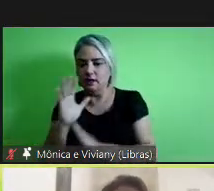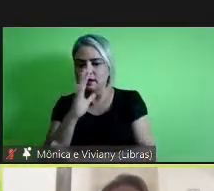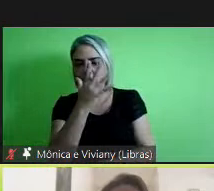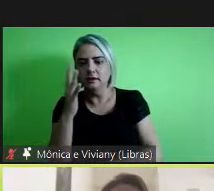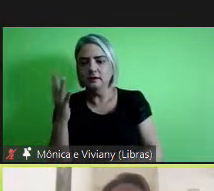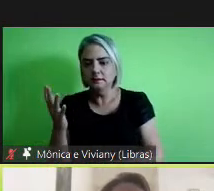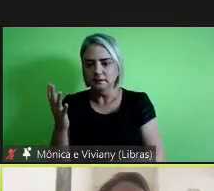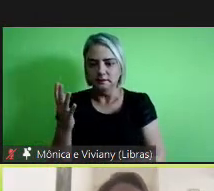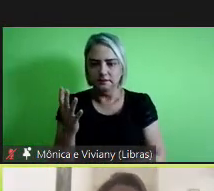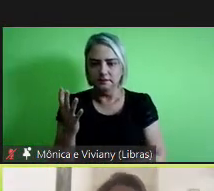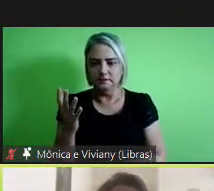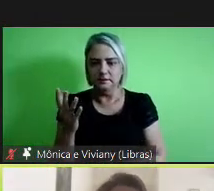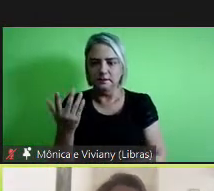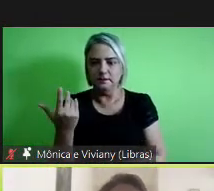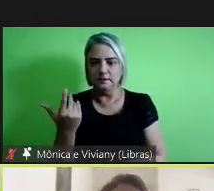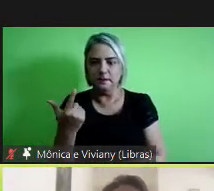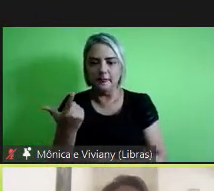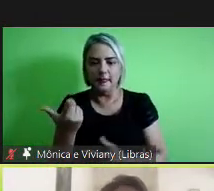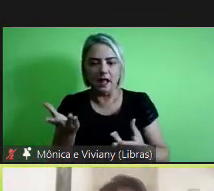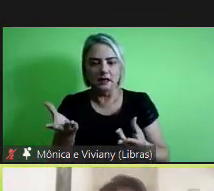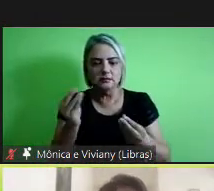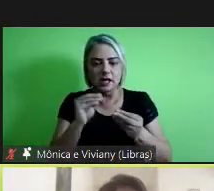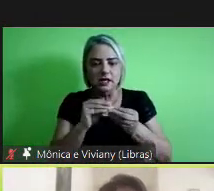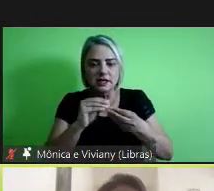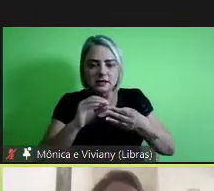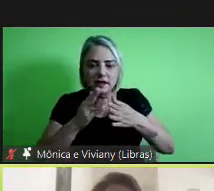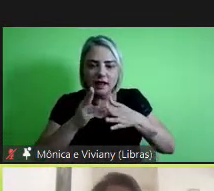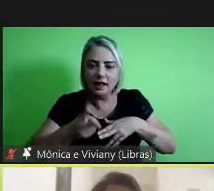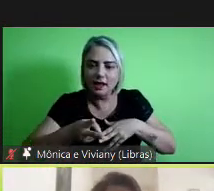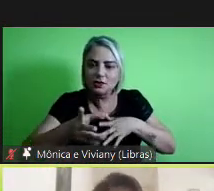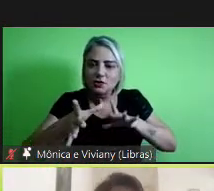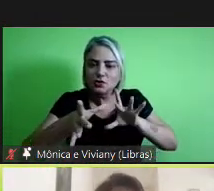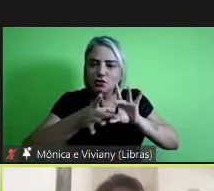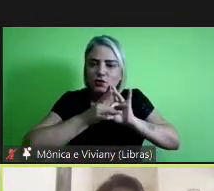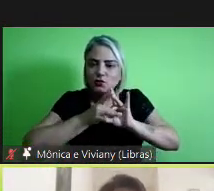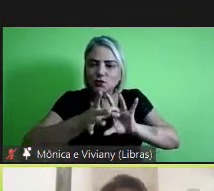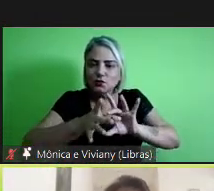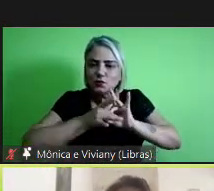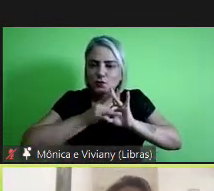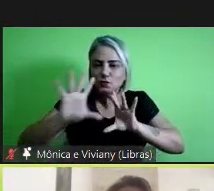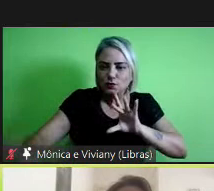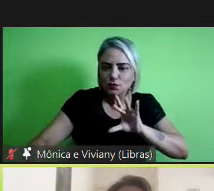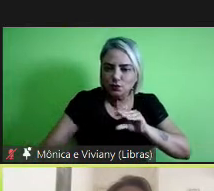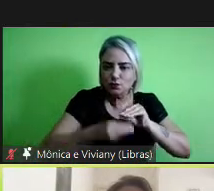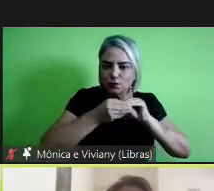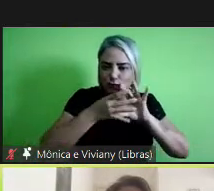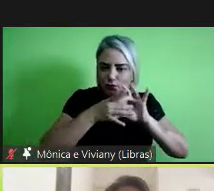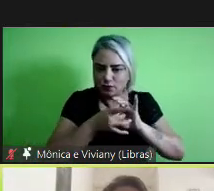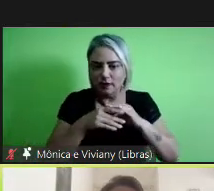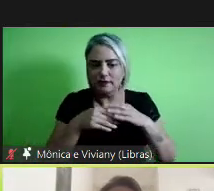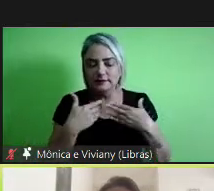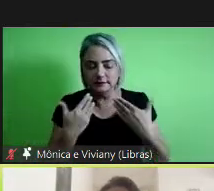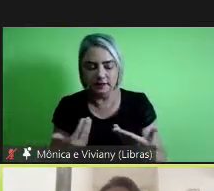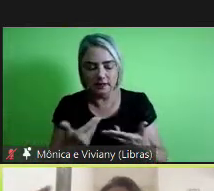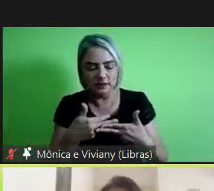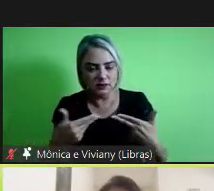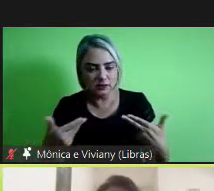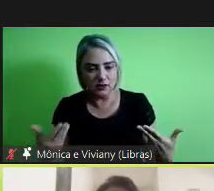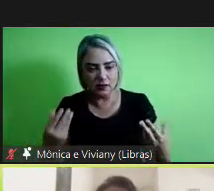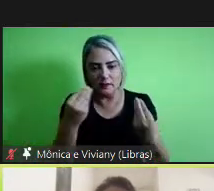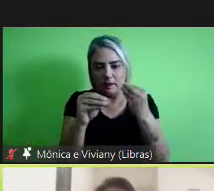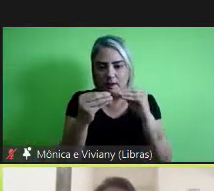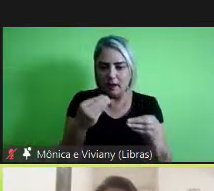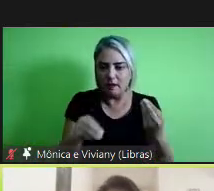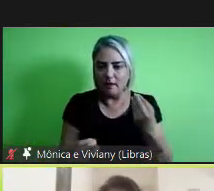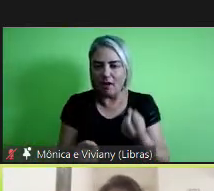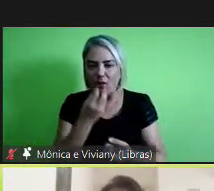Moebius, and if you look at one side, nature, and the other side, humans, but we're actually connected to